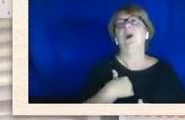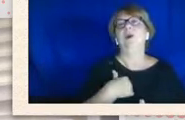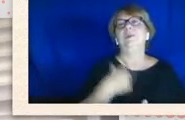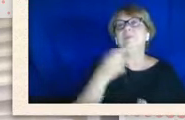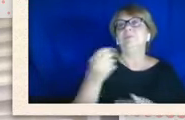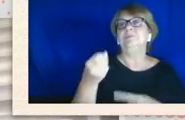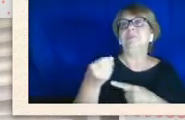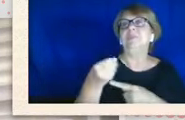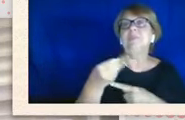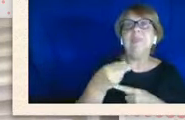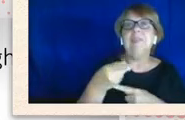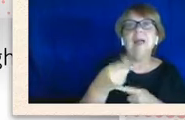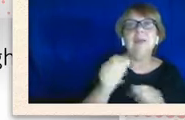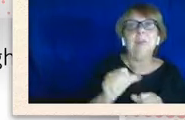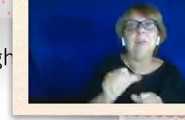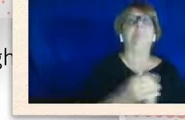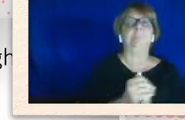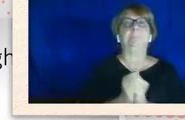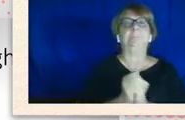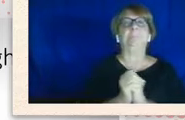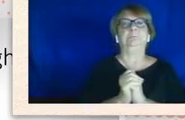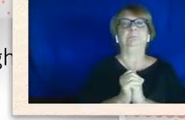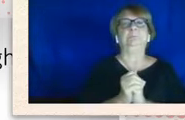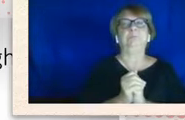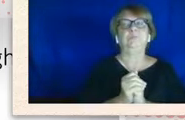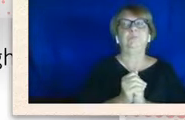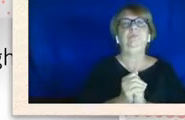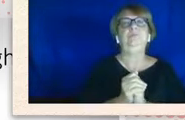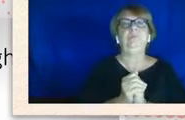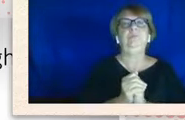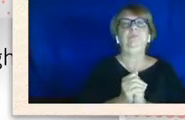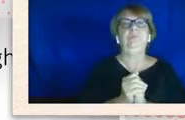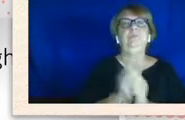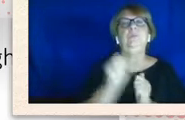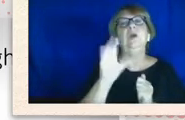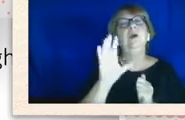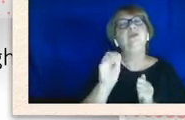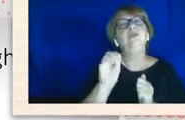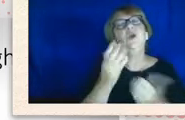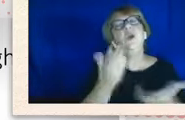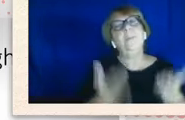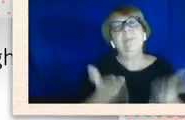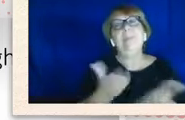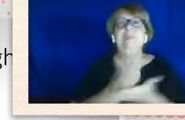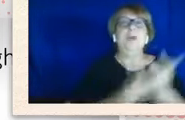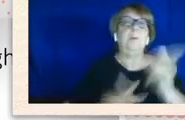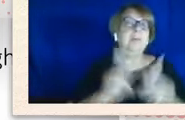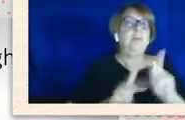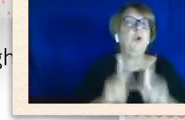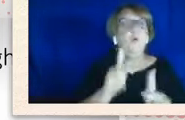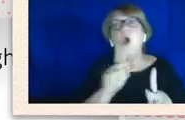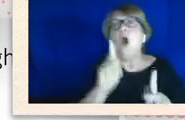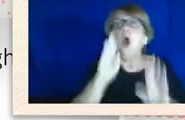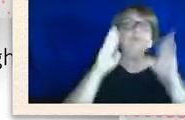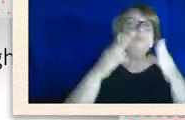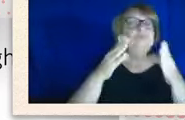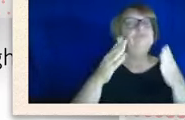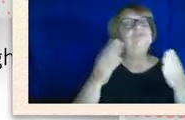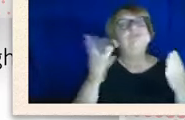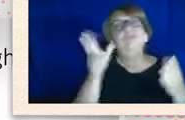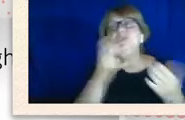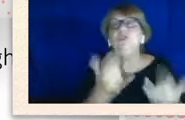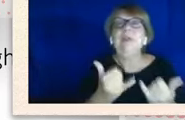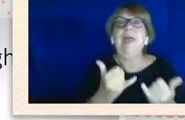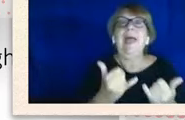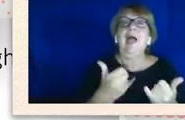to advance one more. Cool. And so there might be some folks listening in today who got a chance to listen to Debbie and I